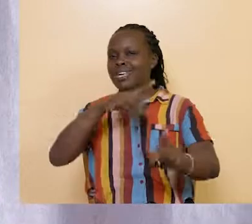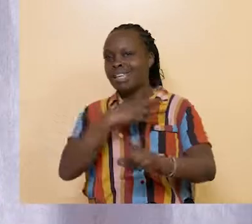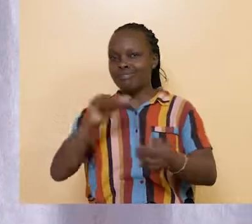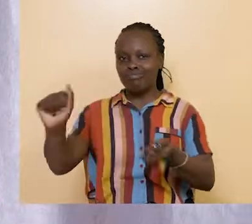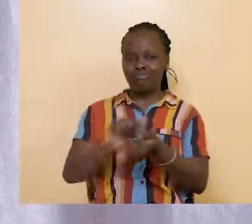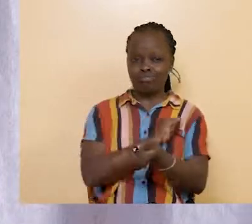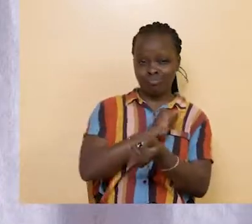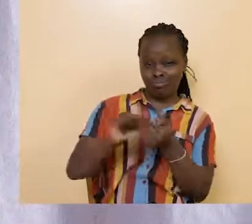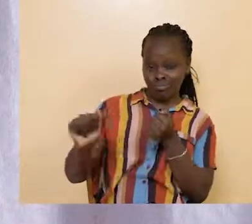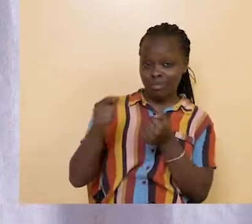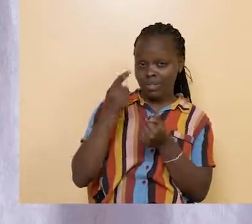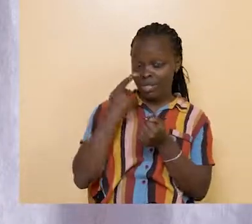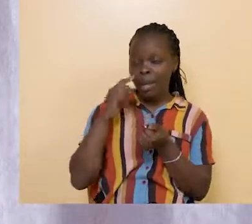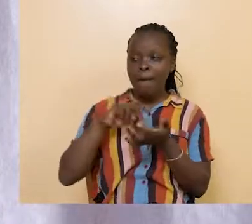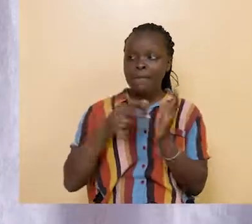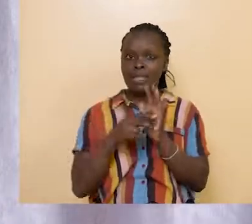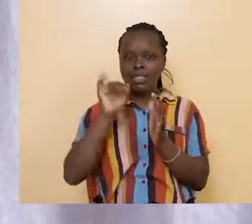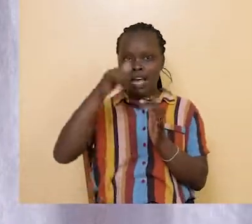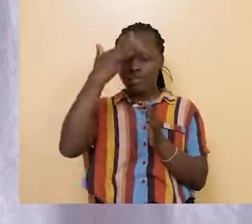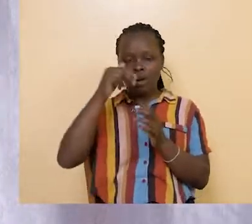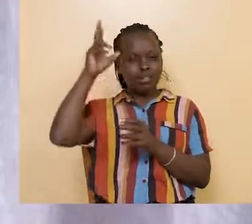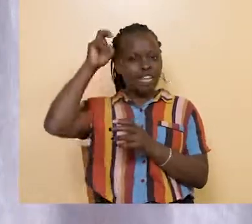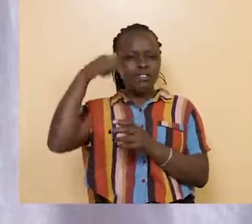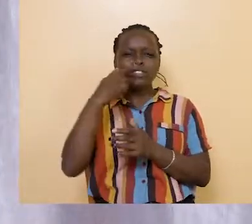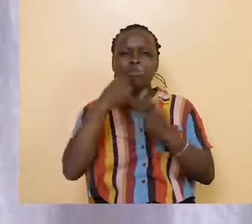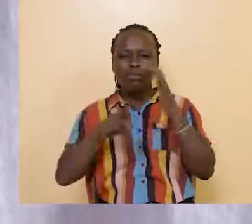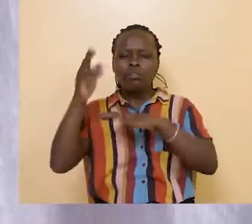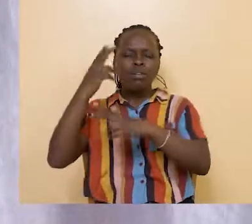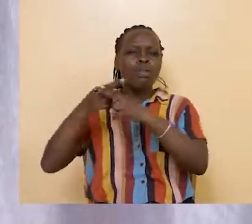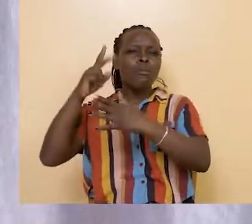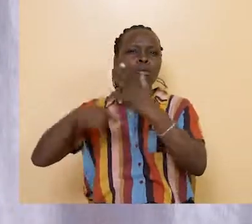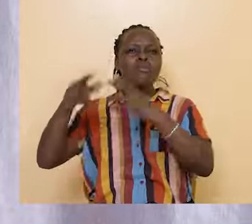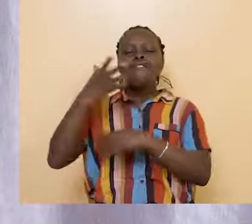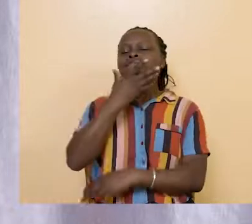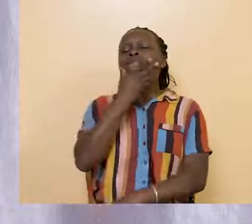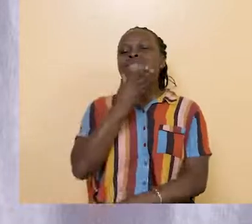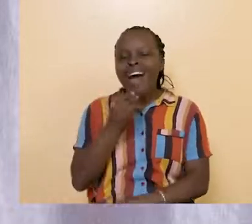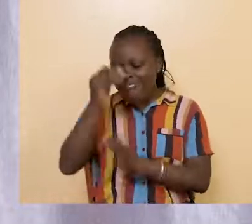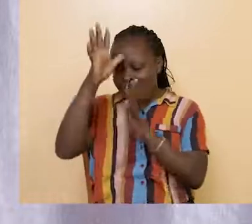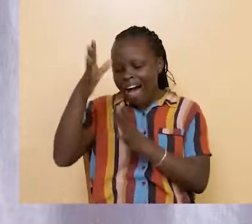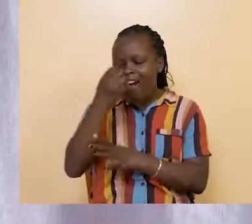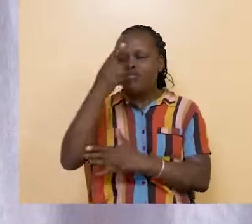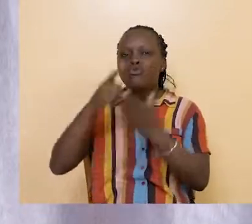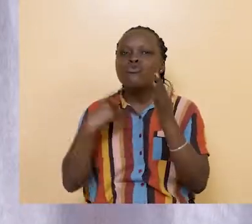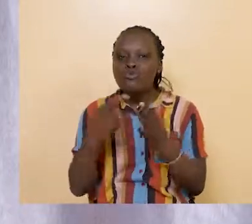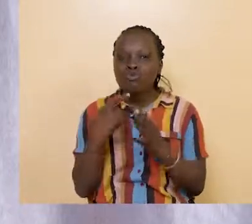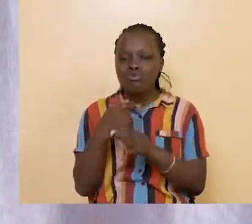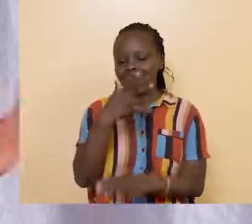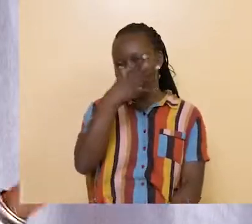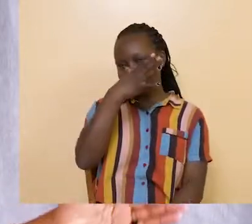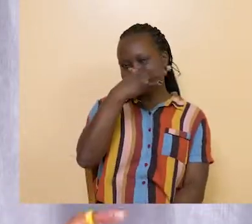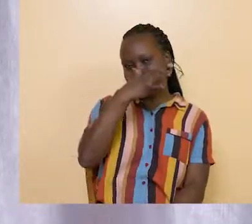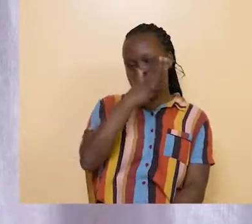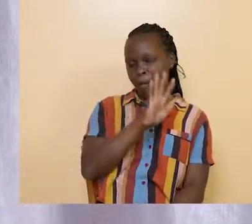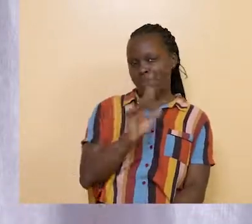and destroy. It is no wonder the devil is referred to as the father of lies, because his mission with the words that he speaks, which we